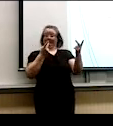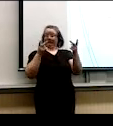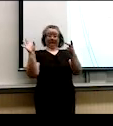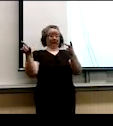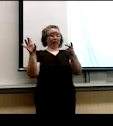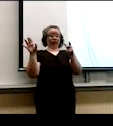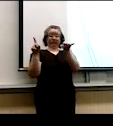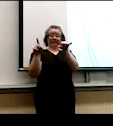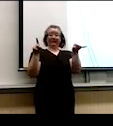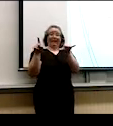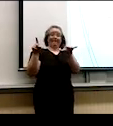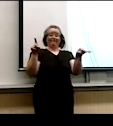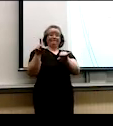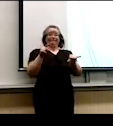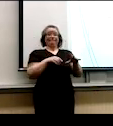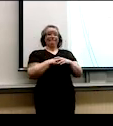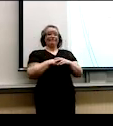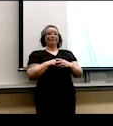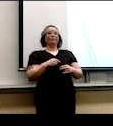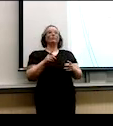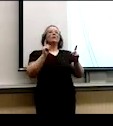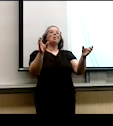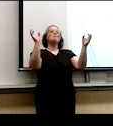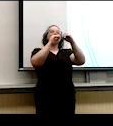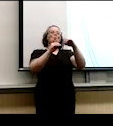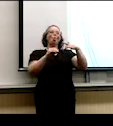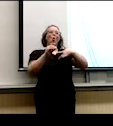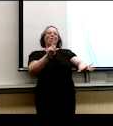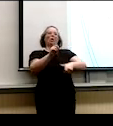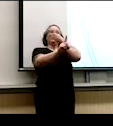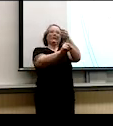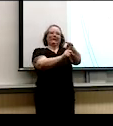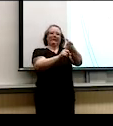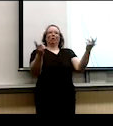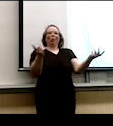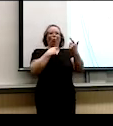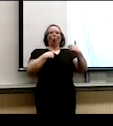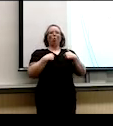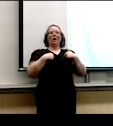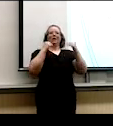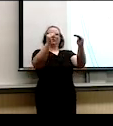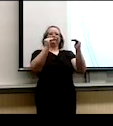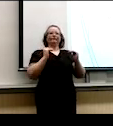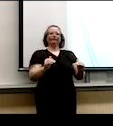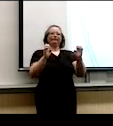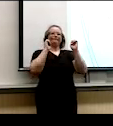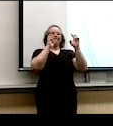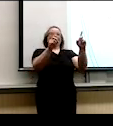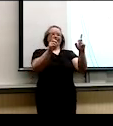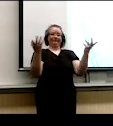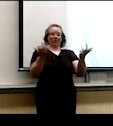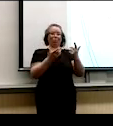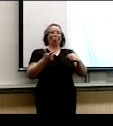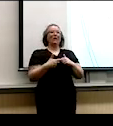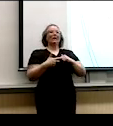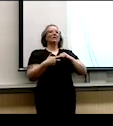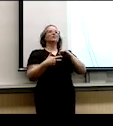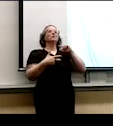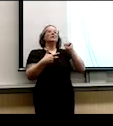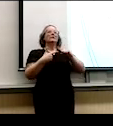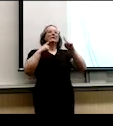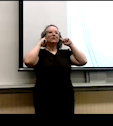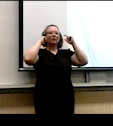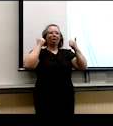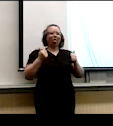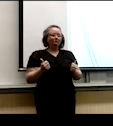education, decreased hearing. By the way, I just got these new hearing aids about 5 days ago. I lost the